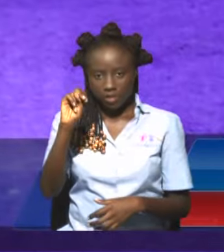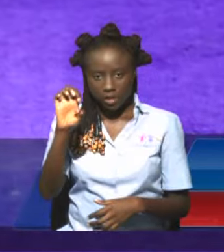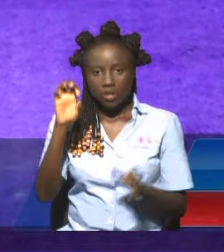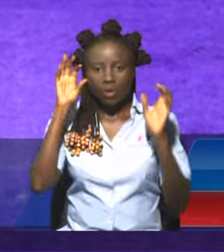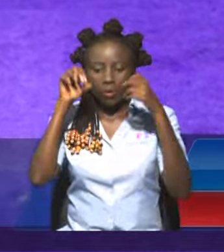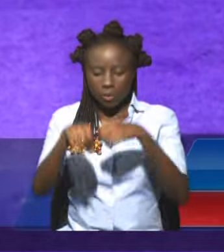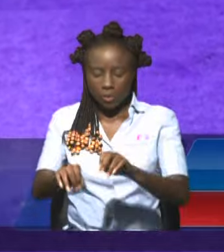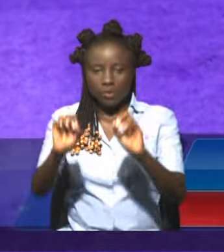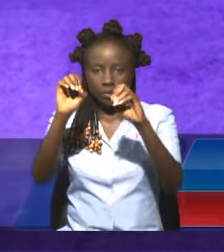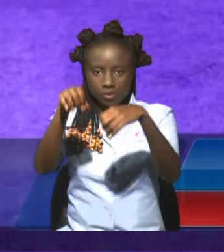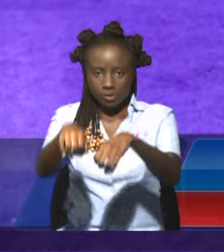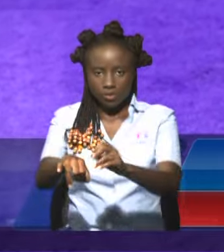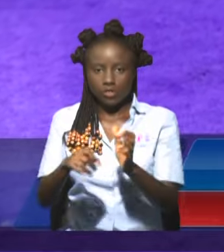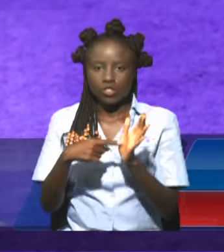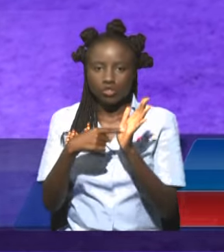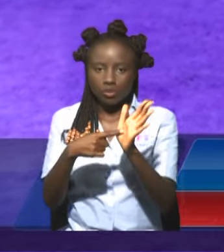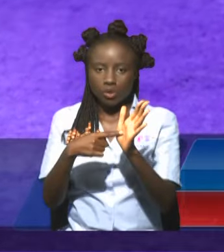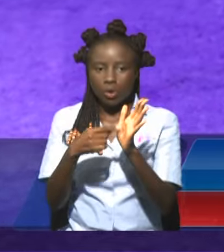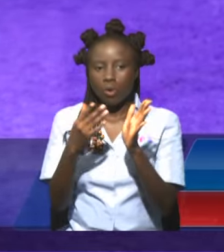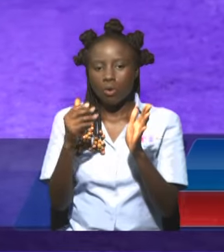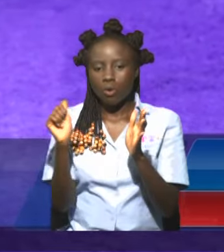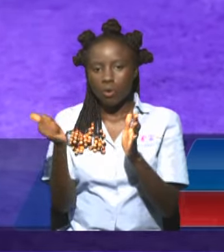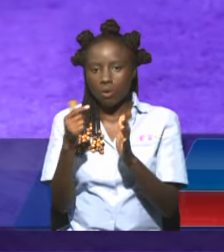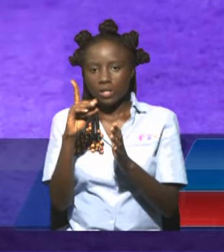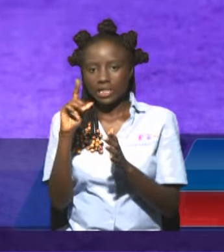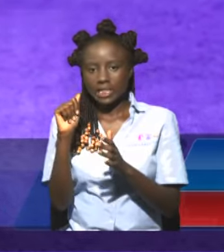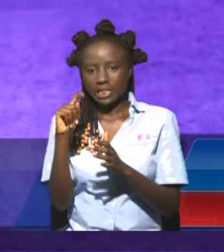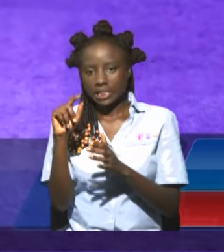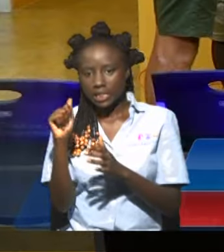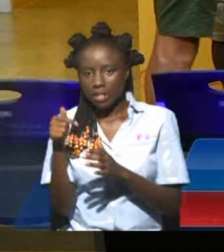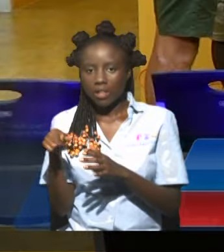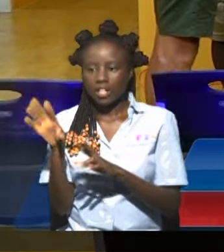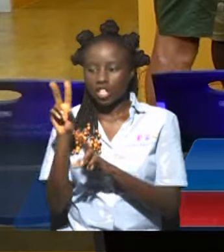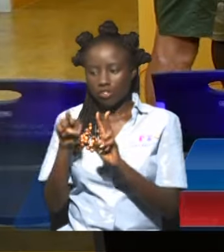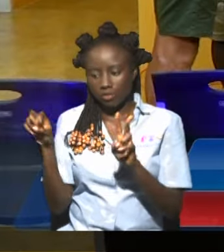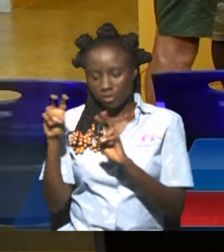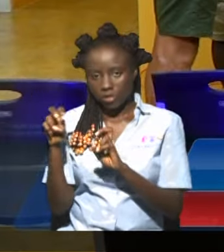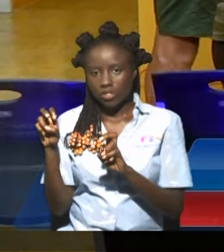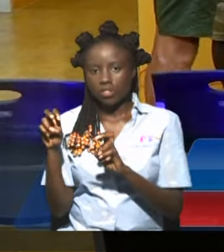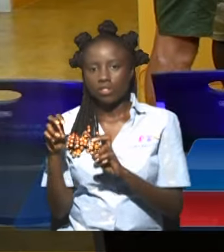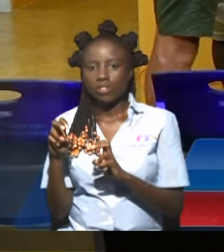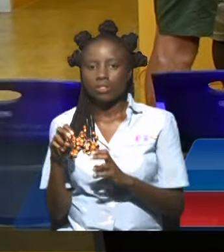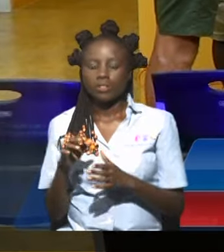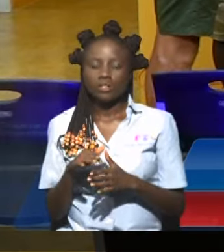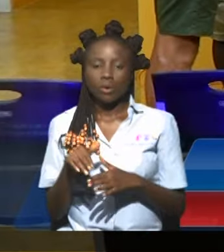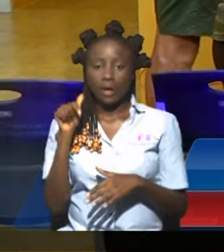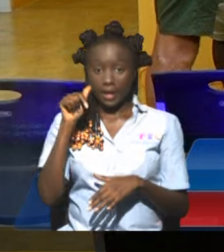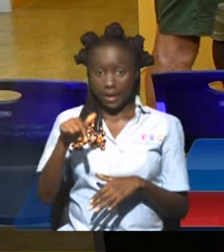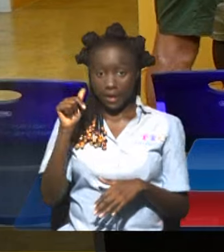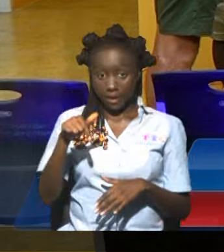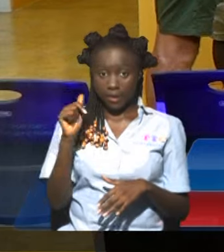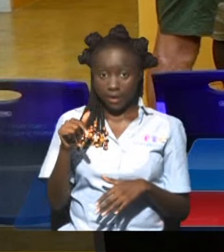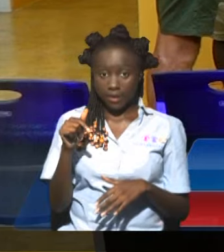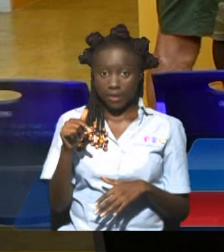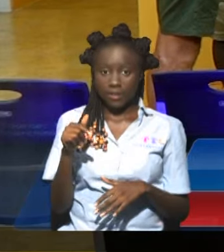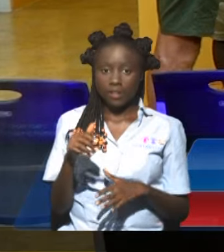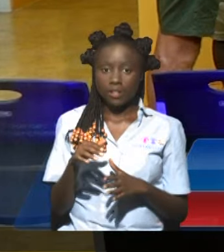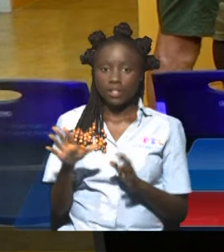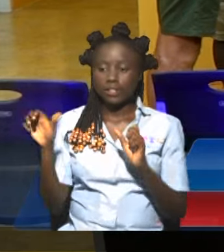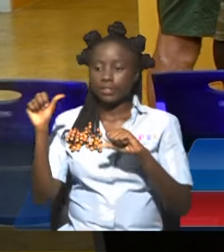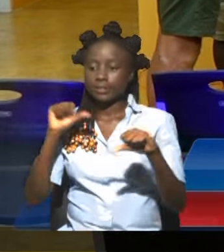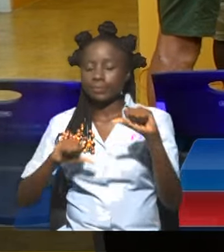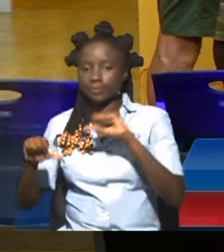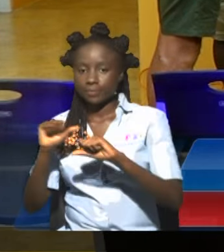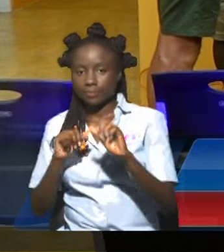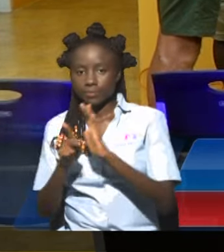participants on relevant data gathered. I also shared some information that we've collected locally so far through both the Citizen Science